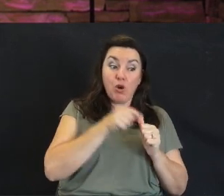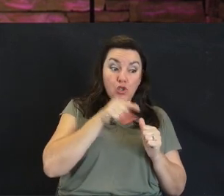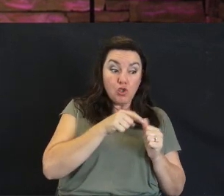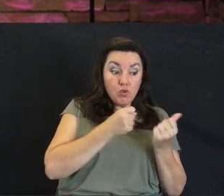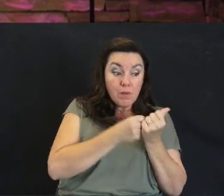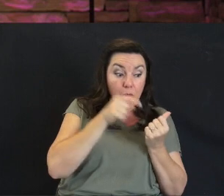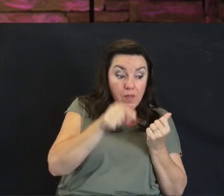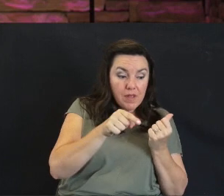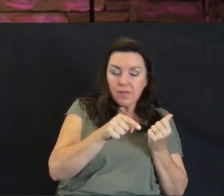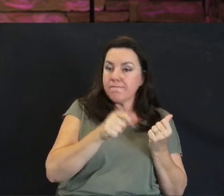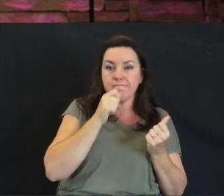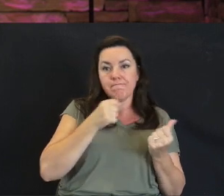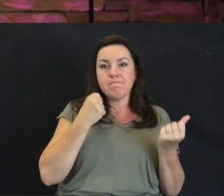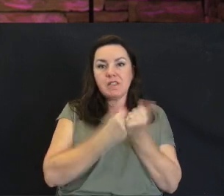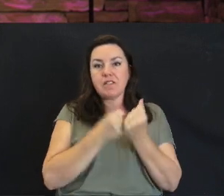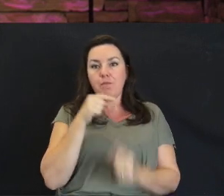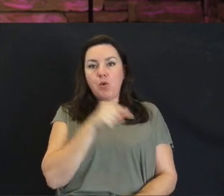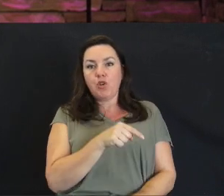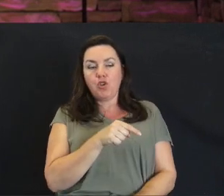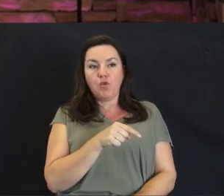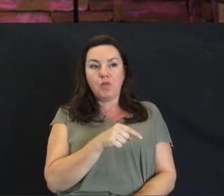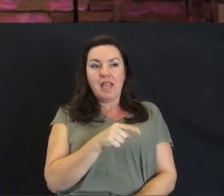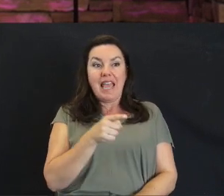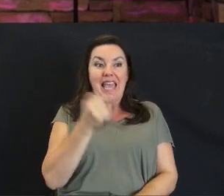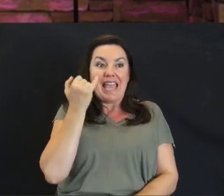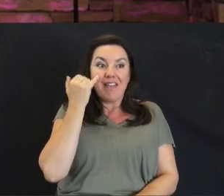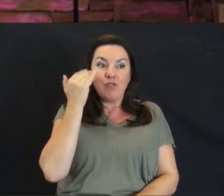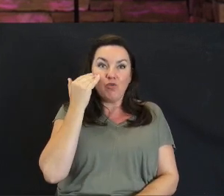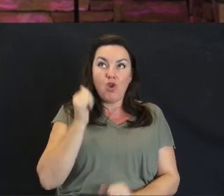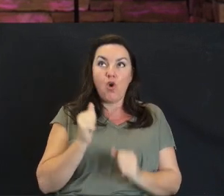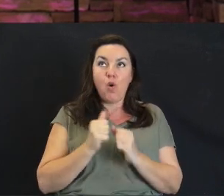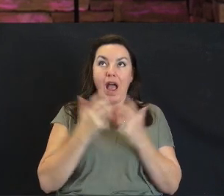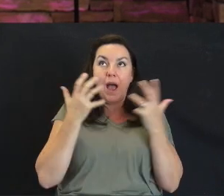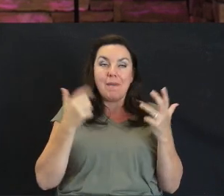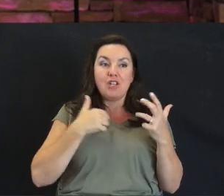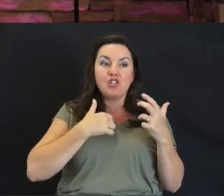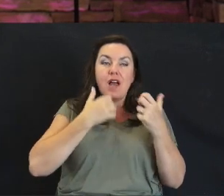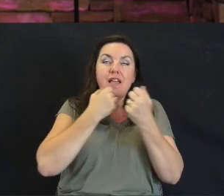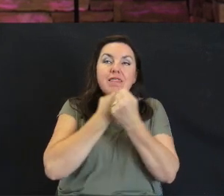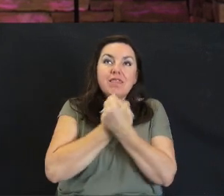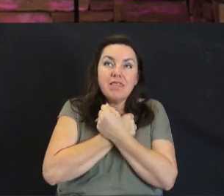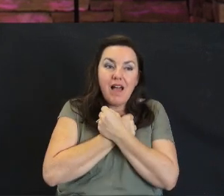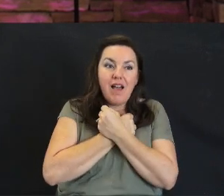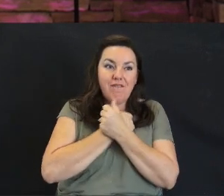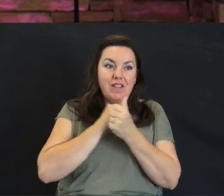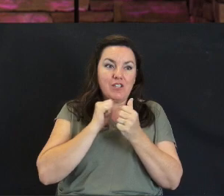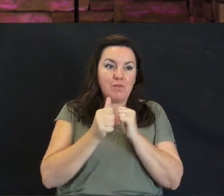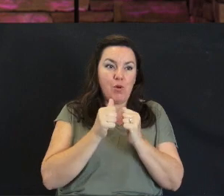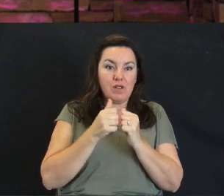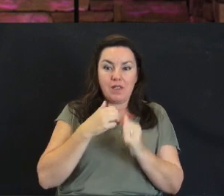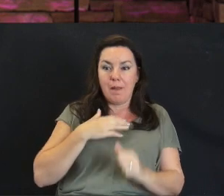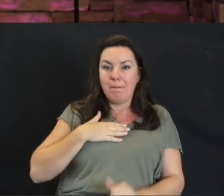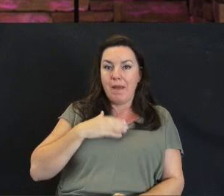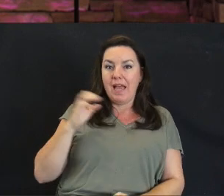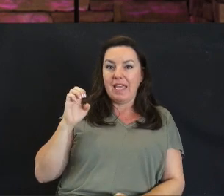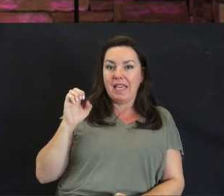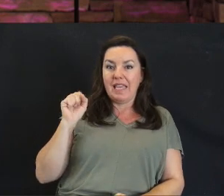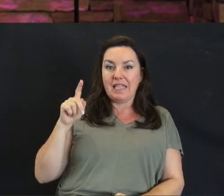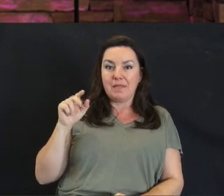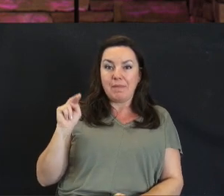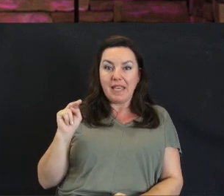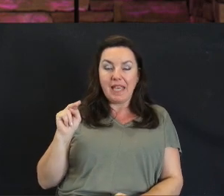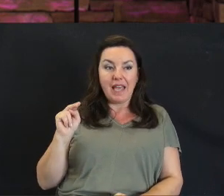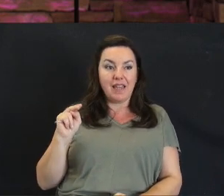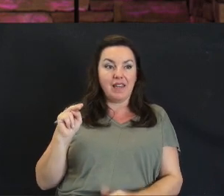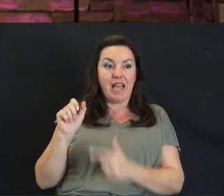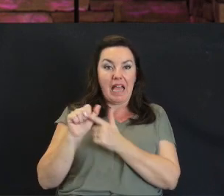you love sports As much as I do You would be shocked That I'm saying that I got rid of my Got rid of my ESPN account I unfollowed All my favorite